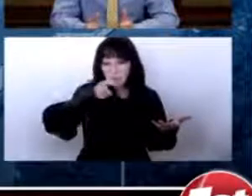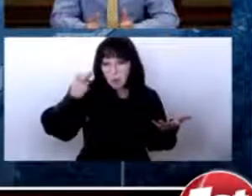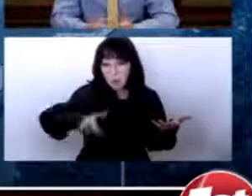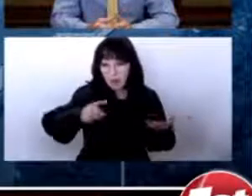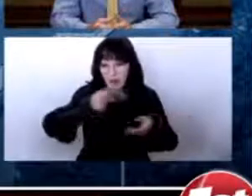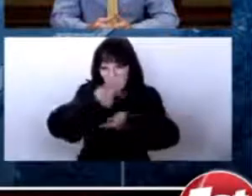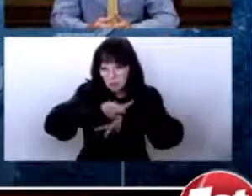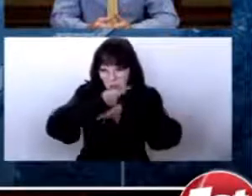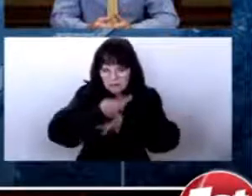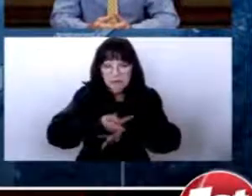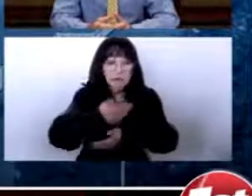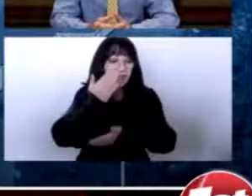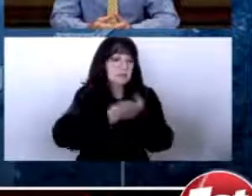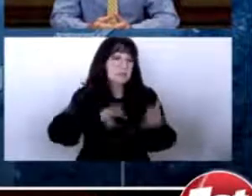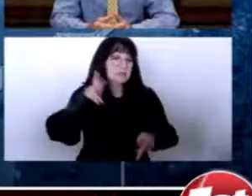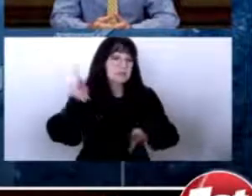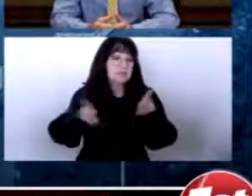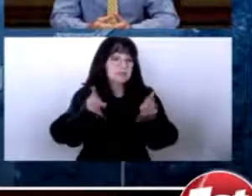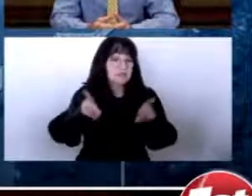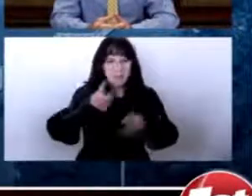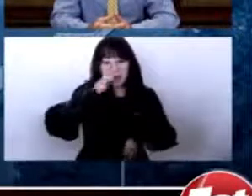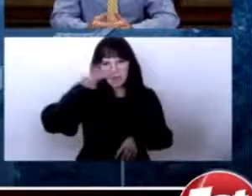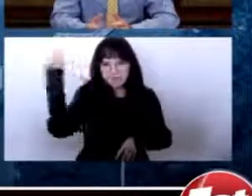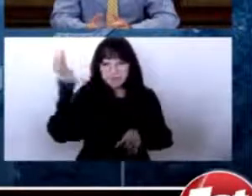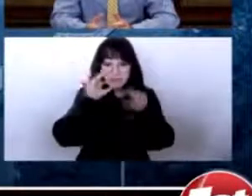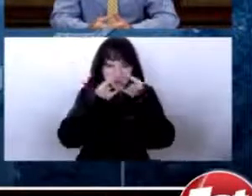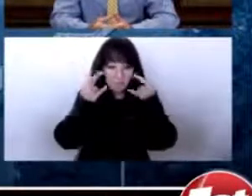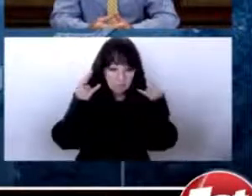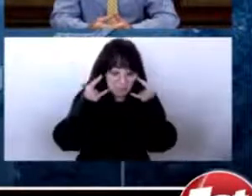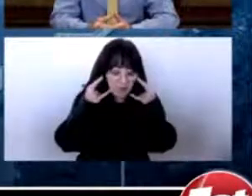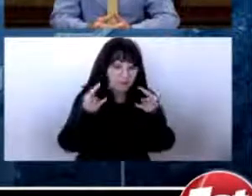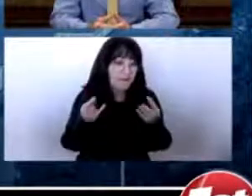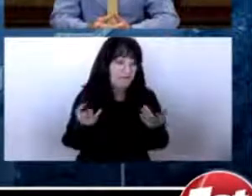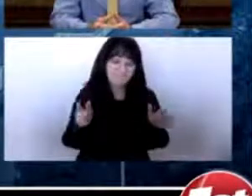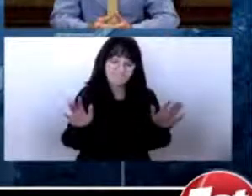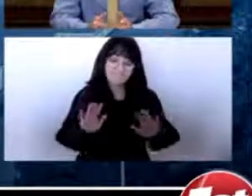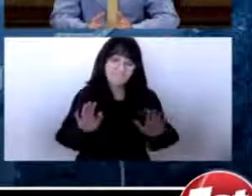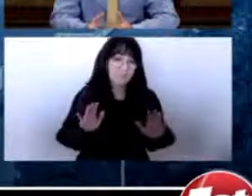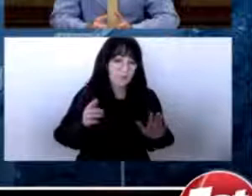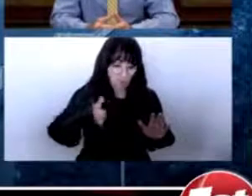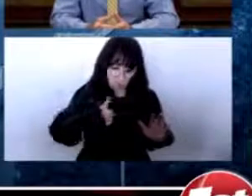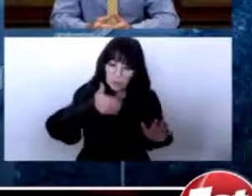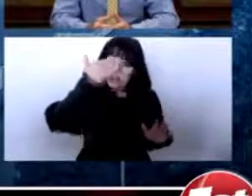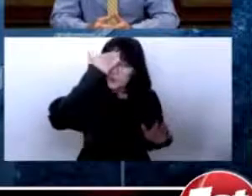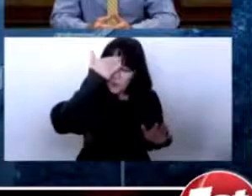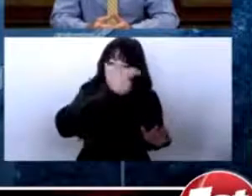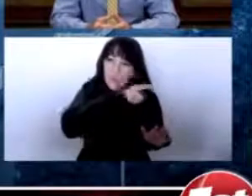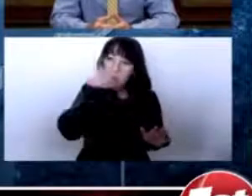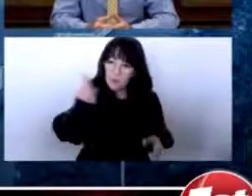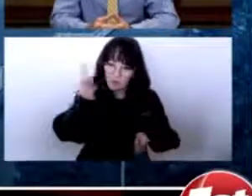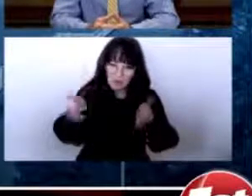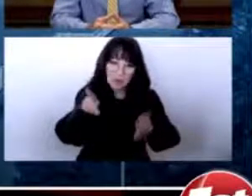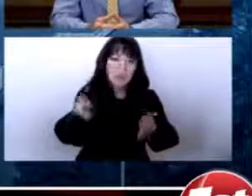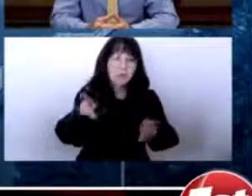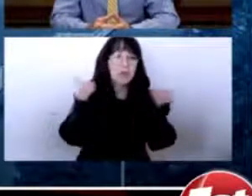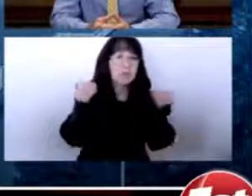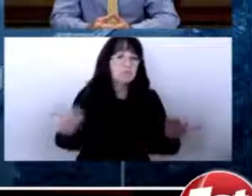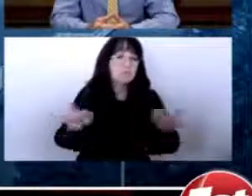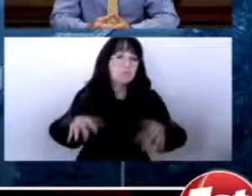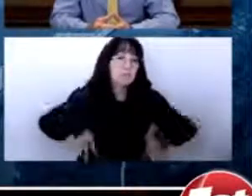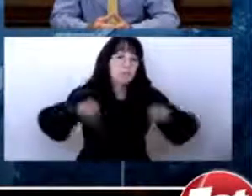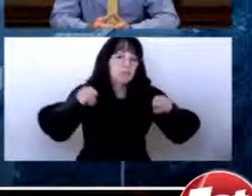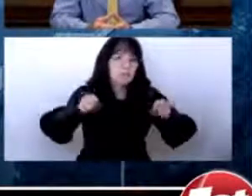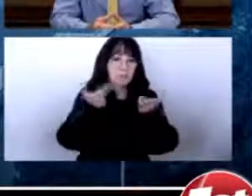that obviously the private parties have occurred. We know that people have been exposed. We're seeing highest number of cases that